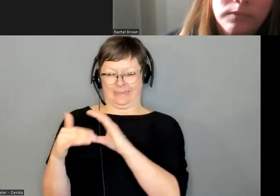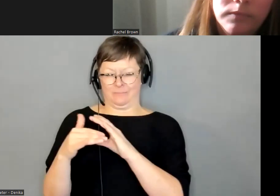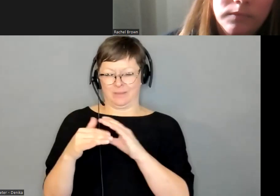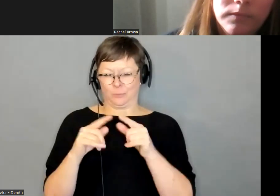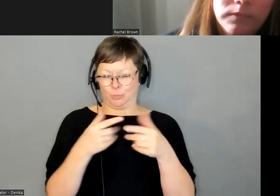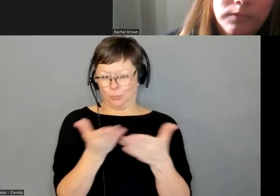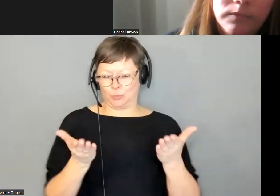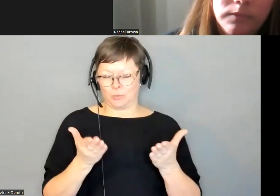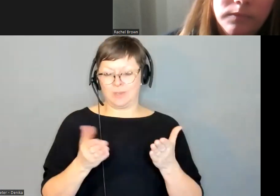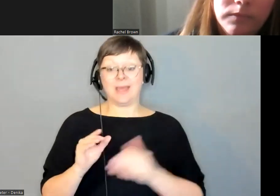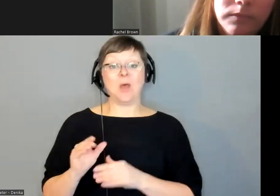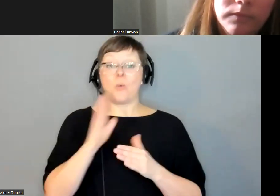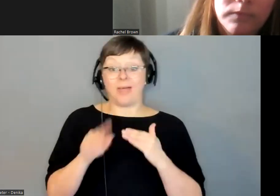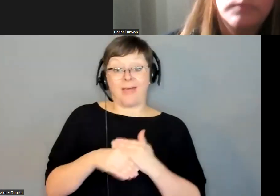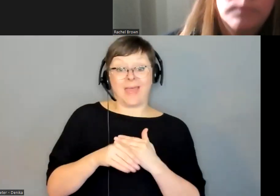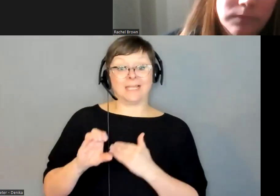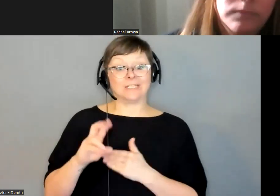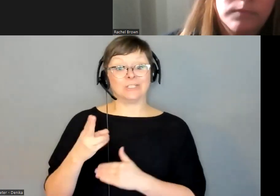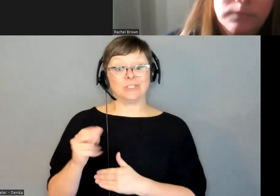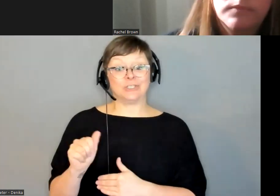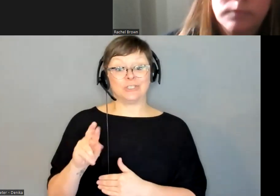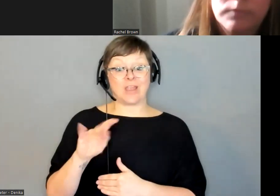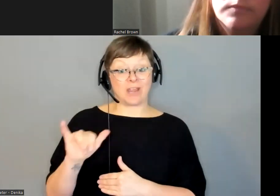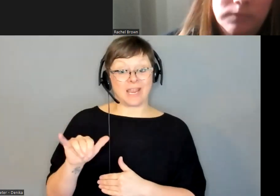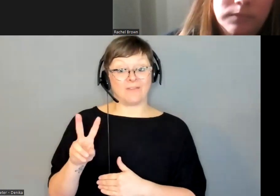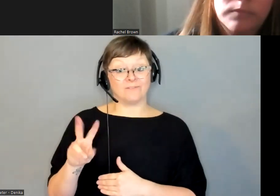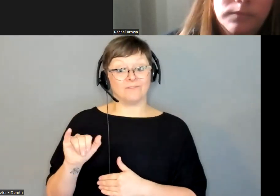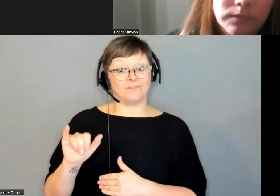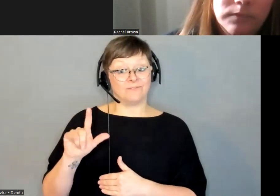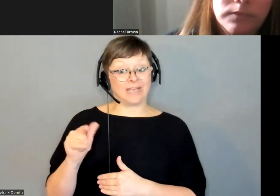to it was a Charity Village article about